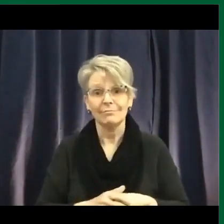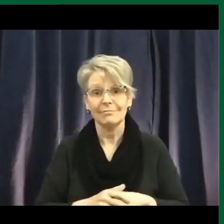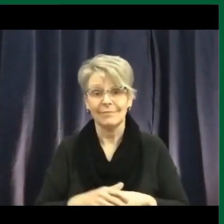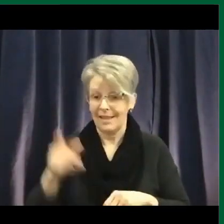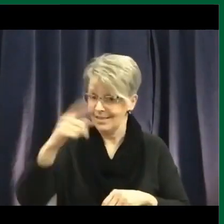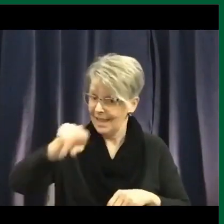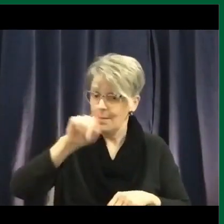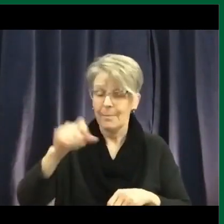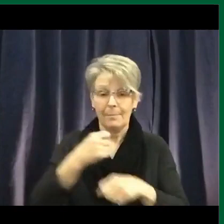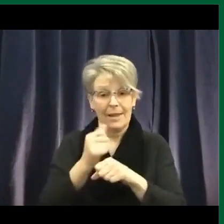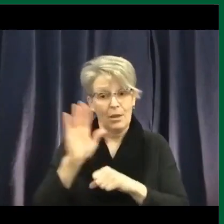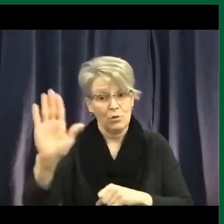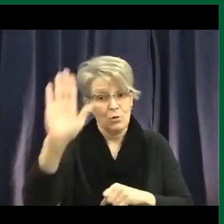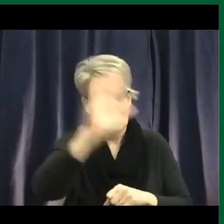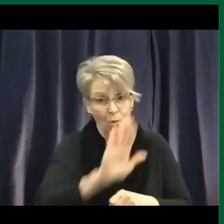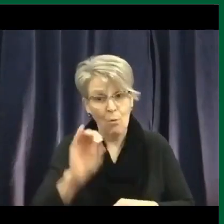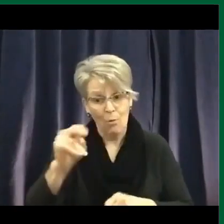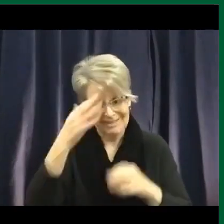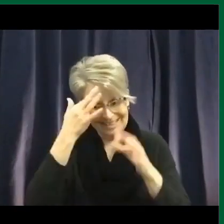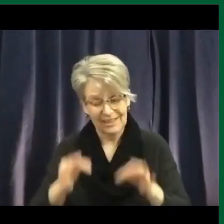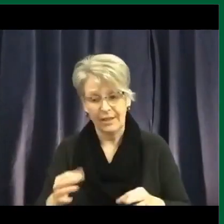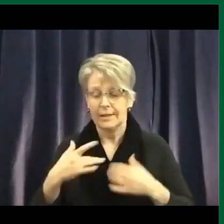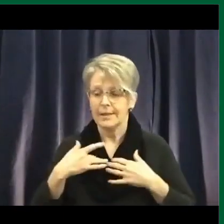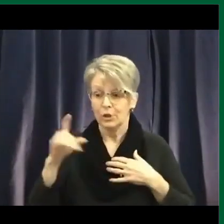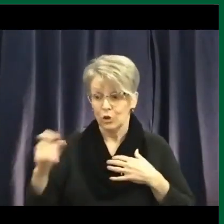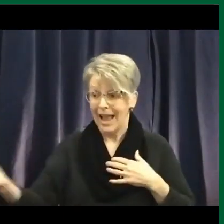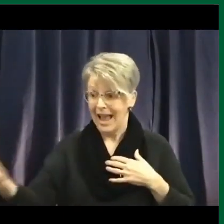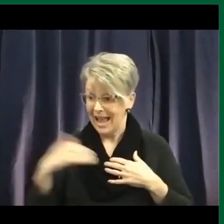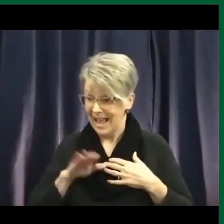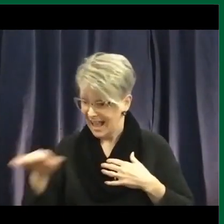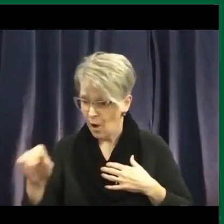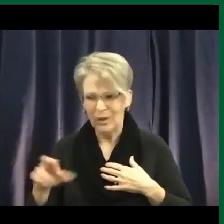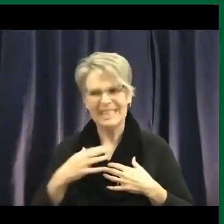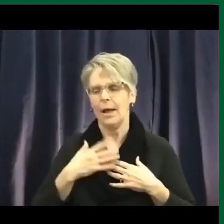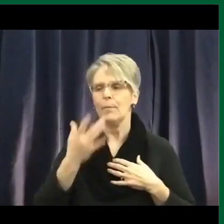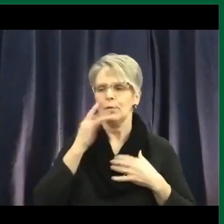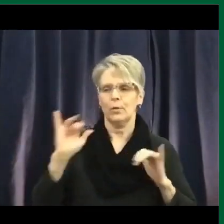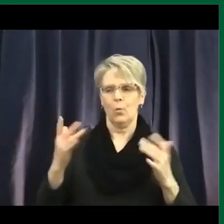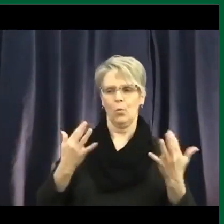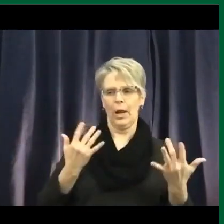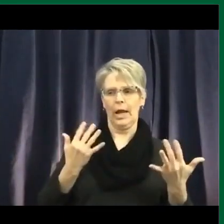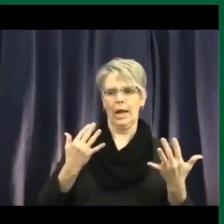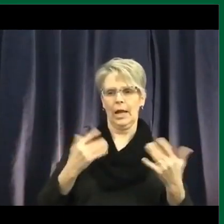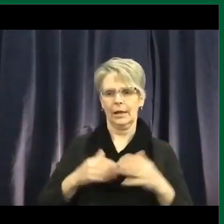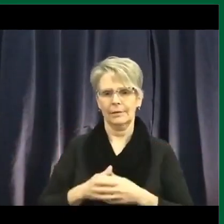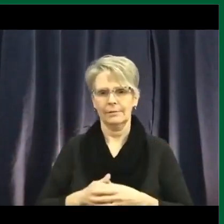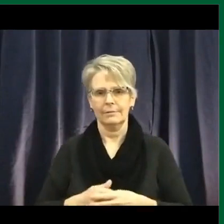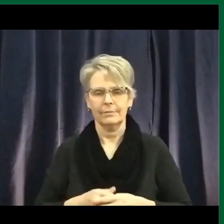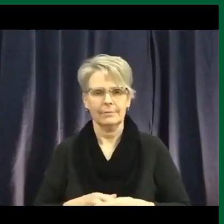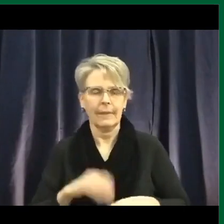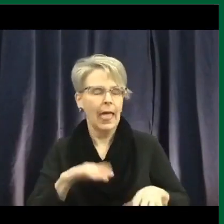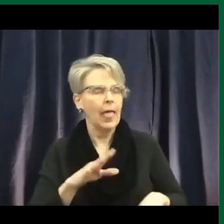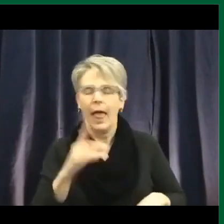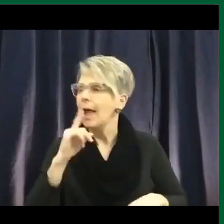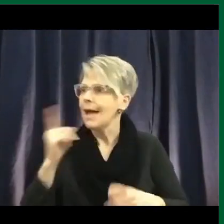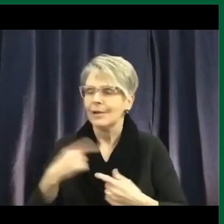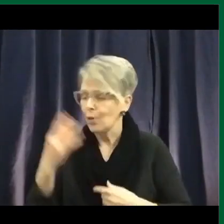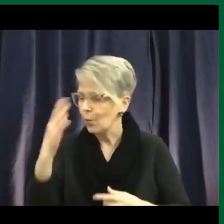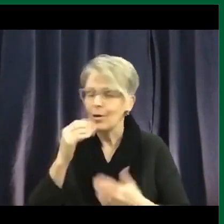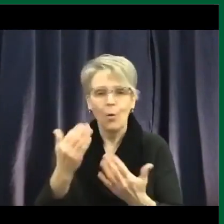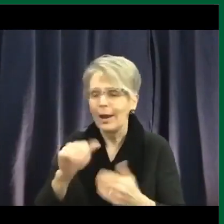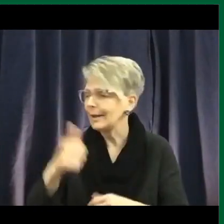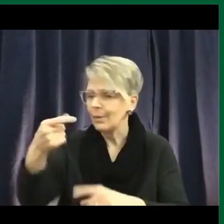decisions to make in the next number of days and weeks, and we trust that they'll make the appropriate ones. To be fair, you still haven't answered. Why not just wait another month